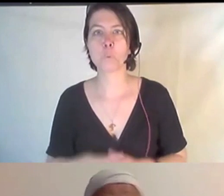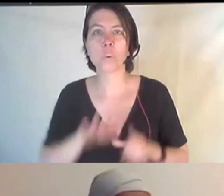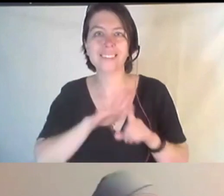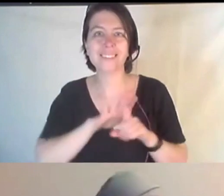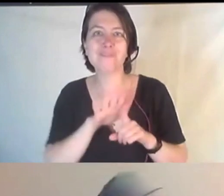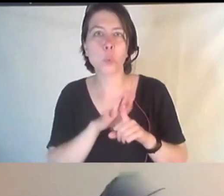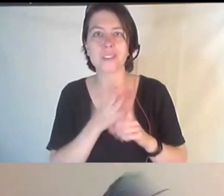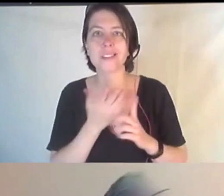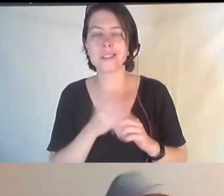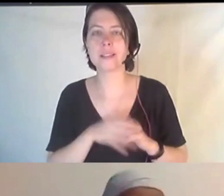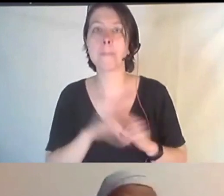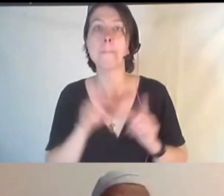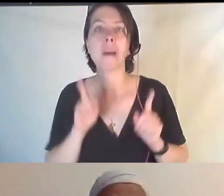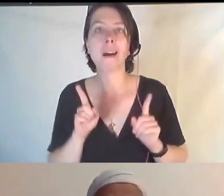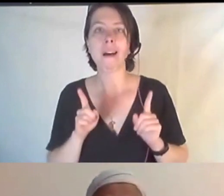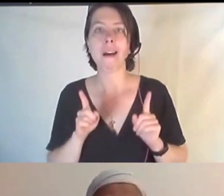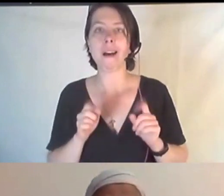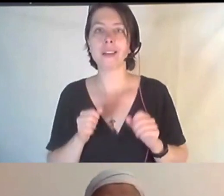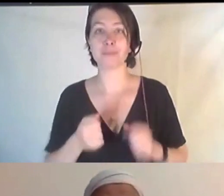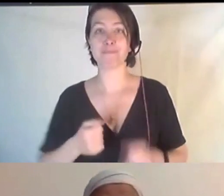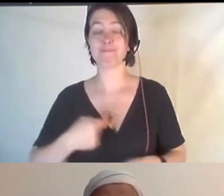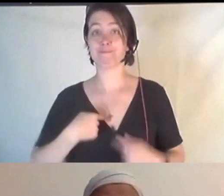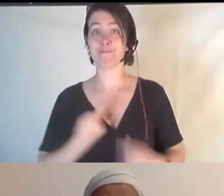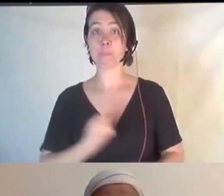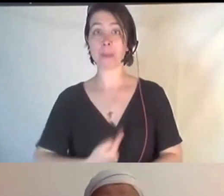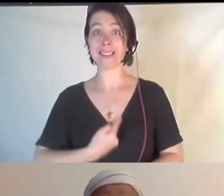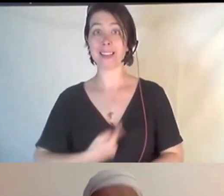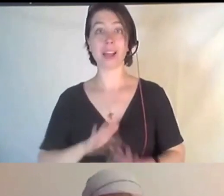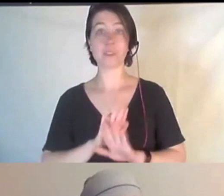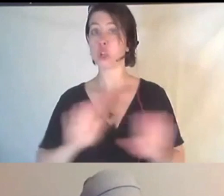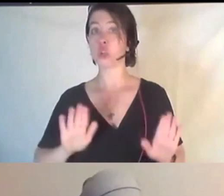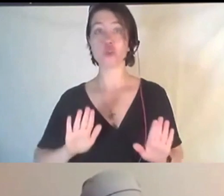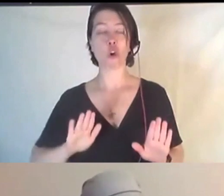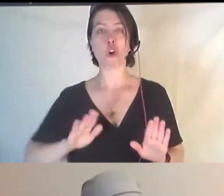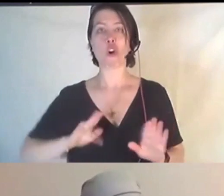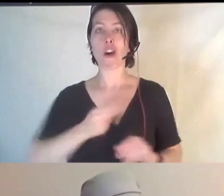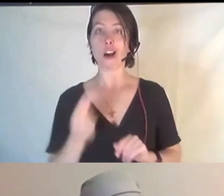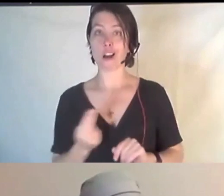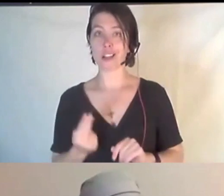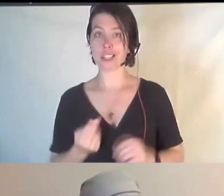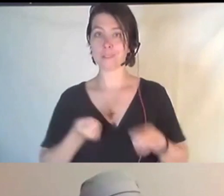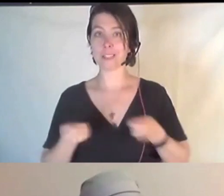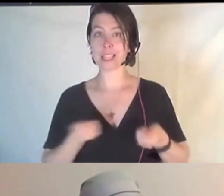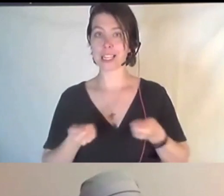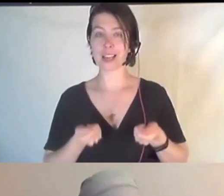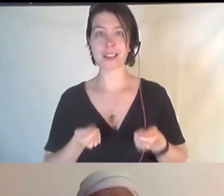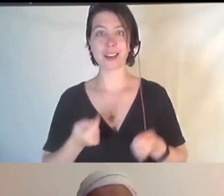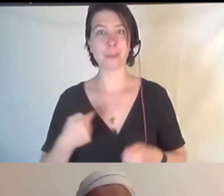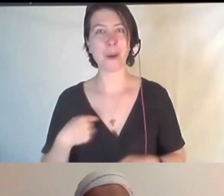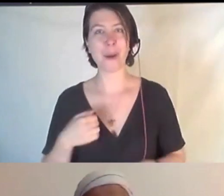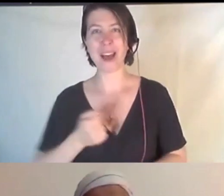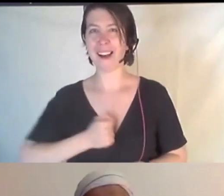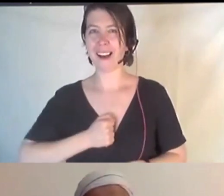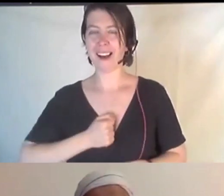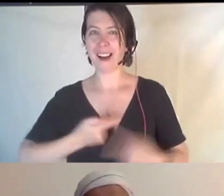complex artists, like because I'm not an artist facilitator, so I can say this. I don't think we could influence any of our